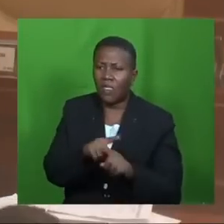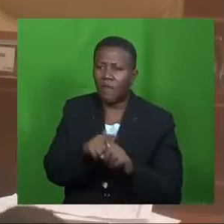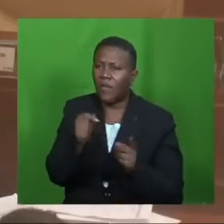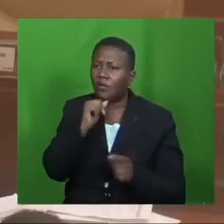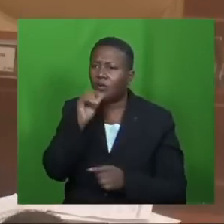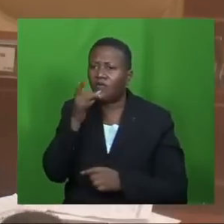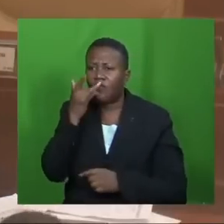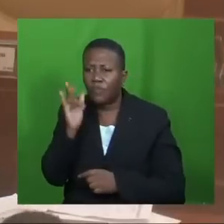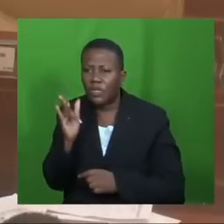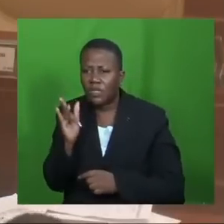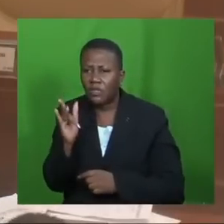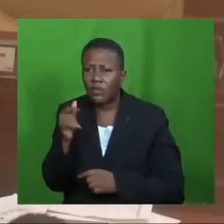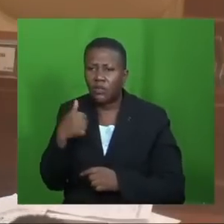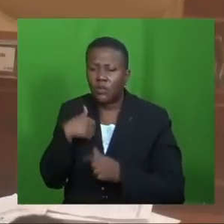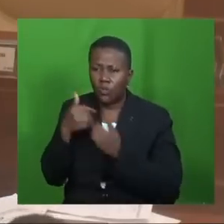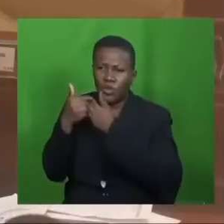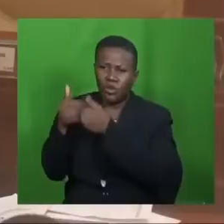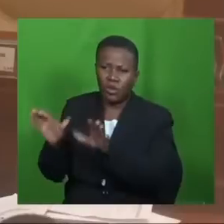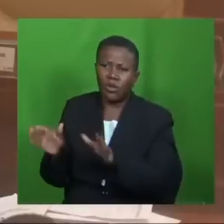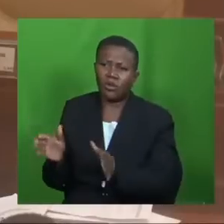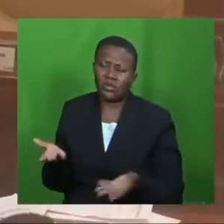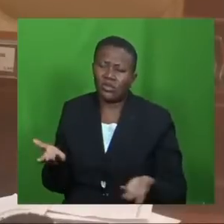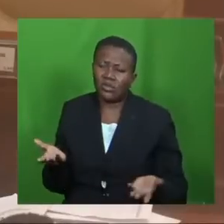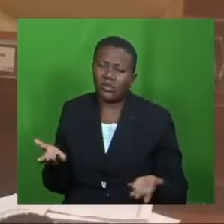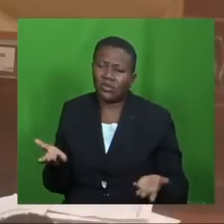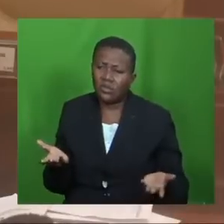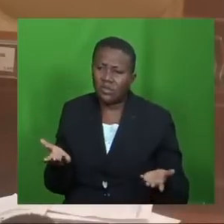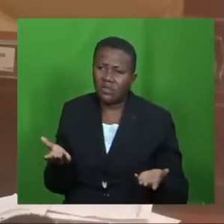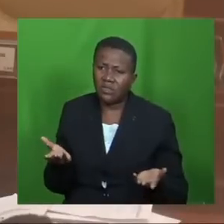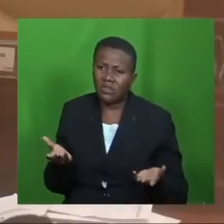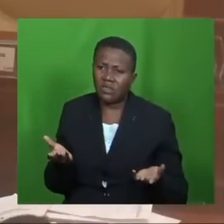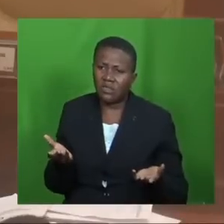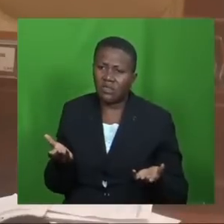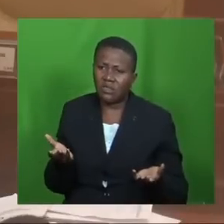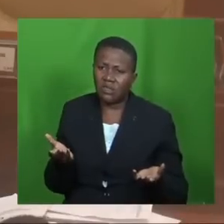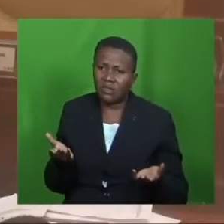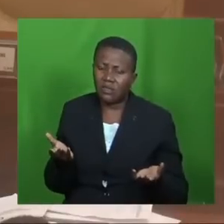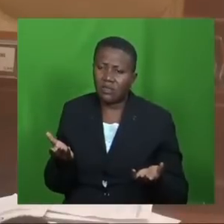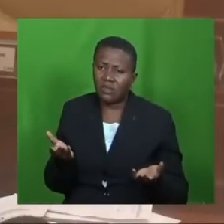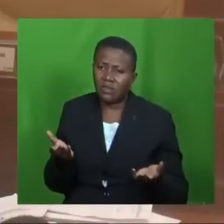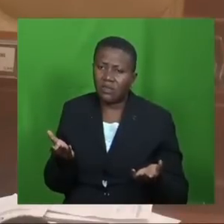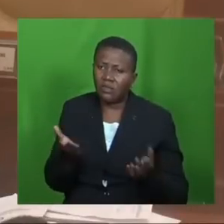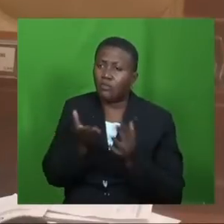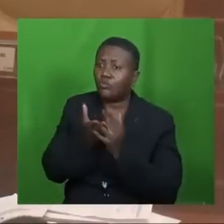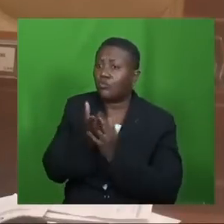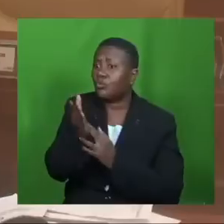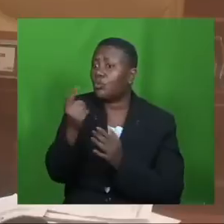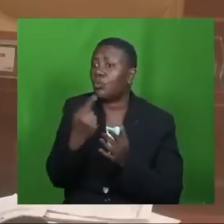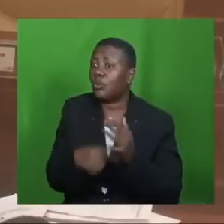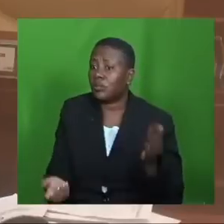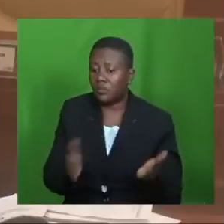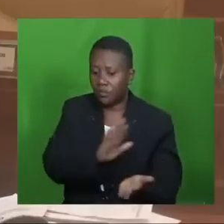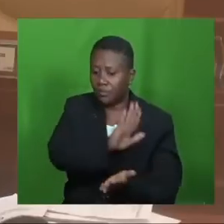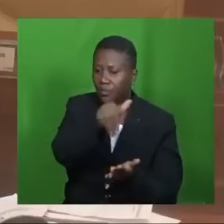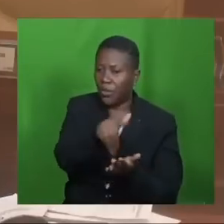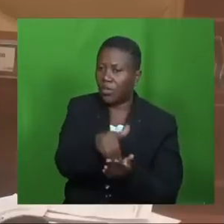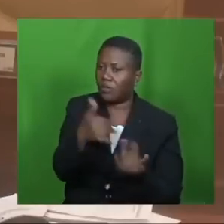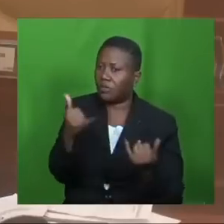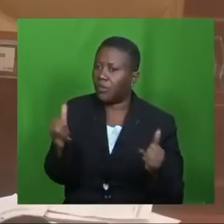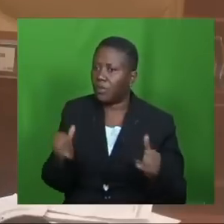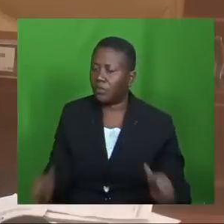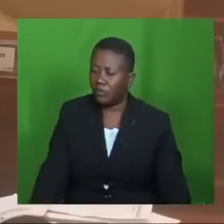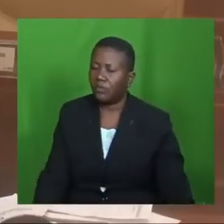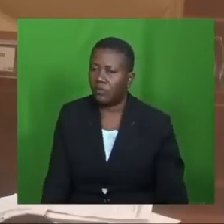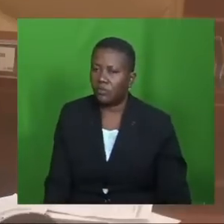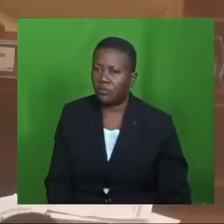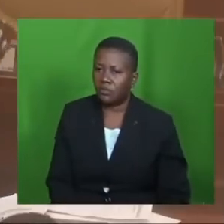lost against Uruguay again, and through a penalty kick-out. As I stood there and